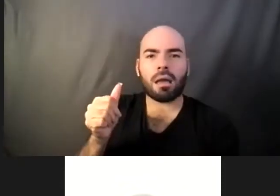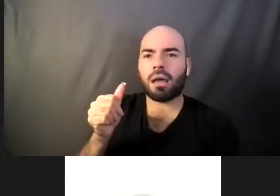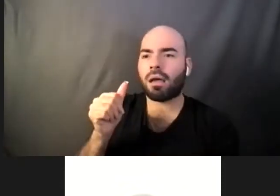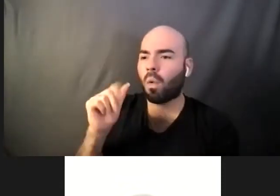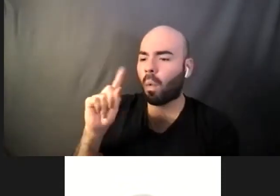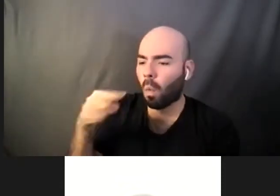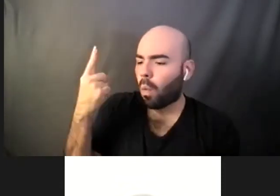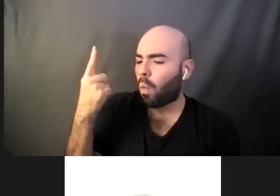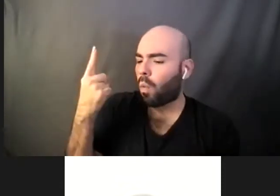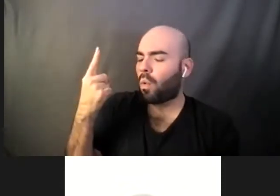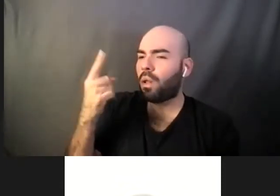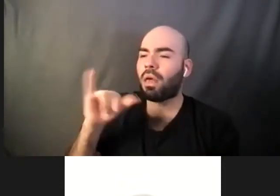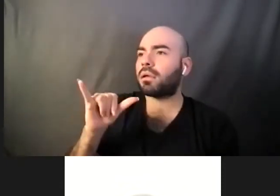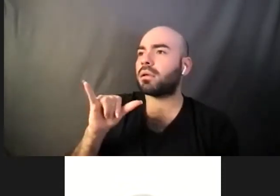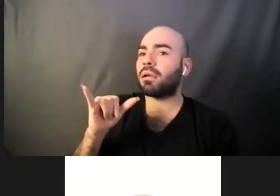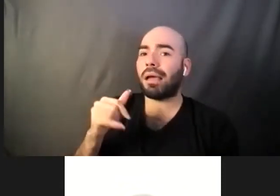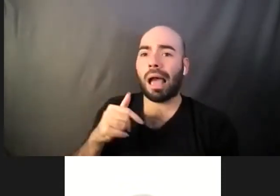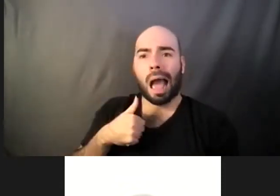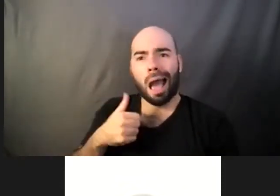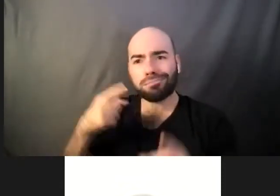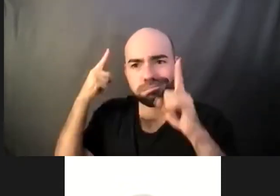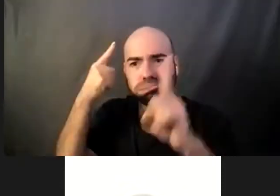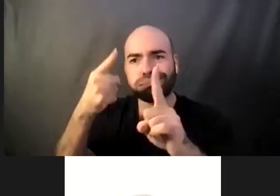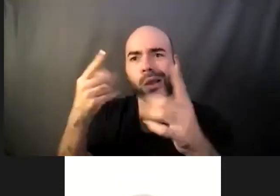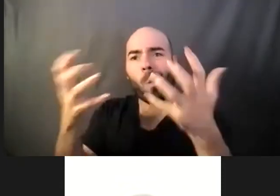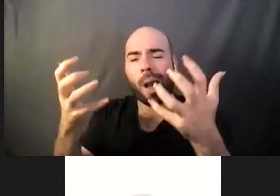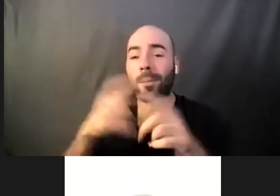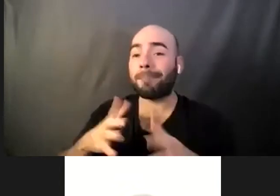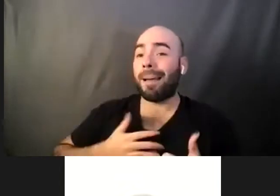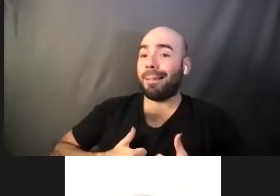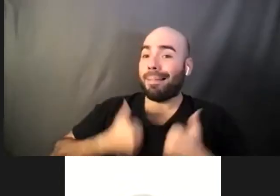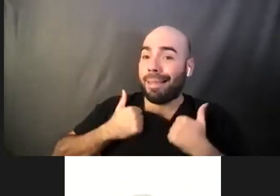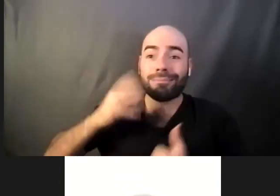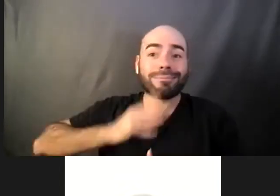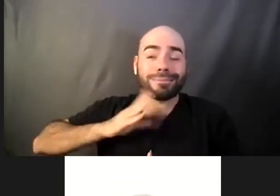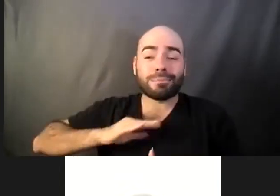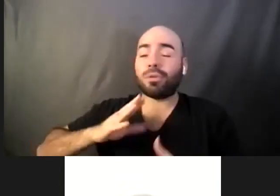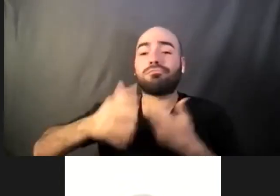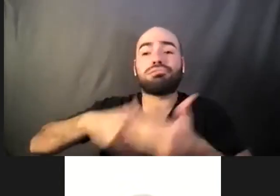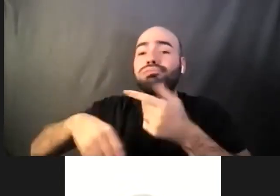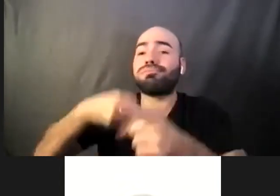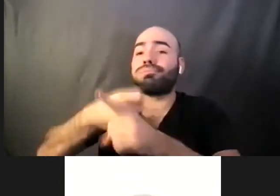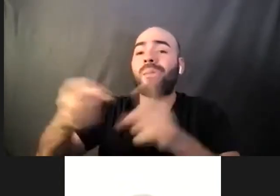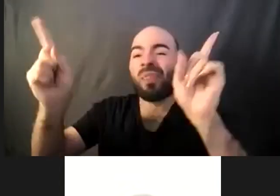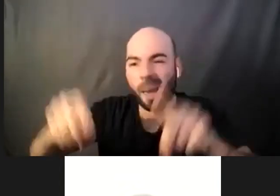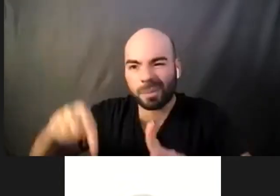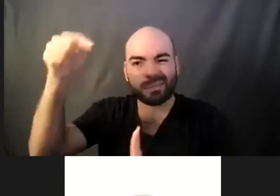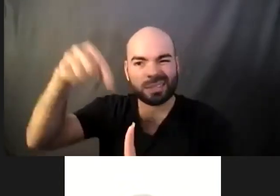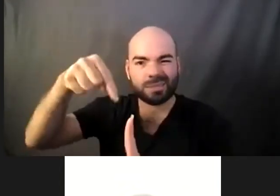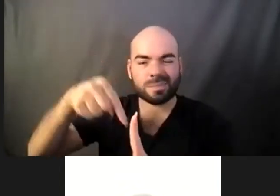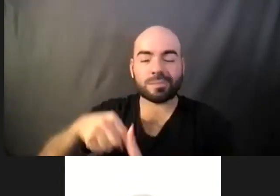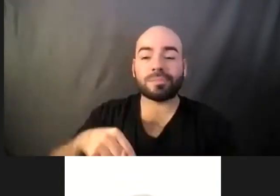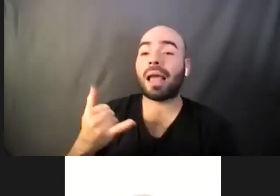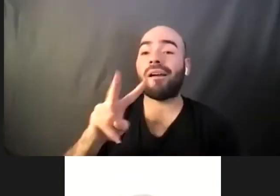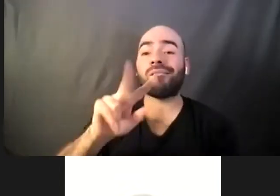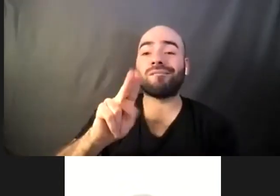necessarily something of like, I set out to do this, but my life experiences have brought me to this. Right. And I think that's beautiful. Vanessa, I want to bring you